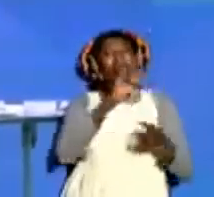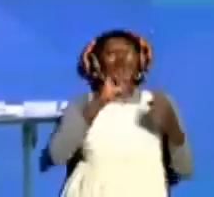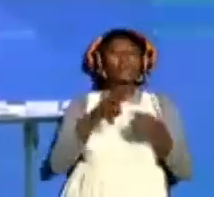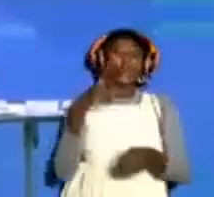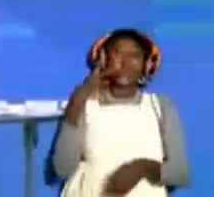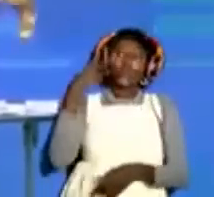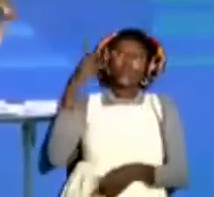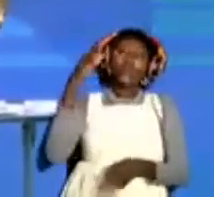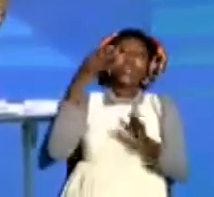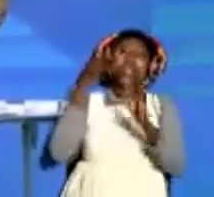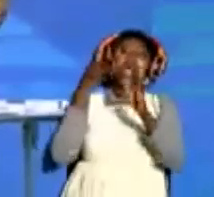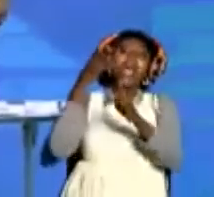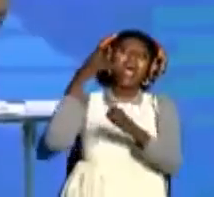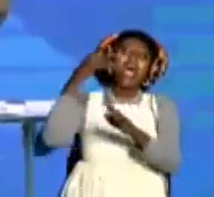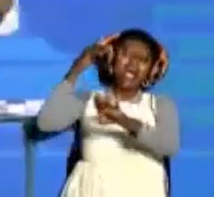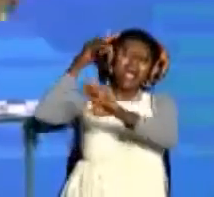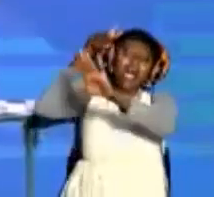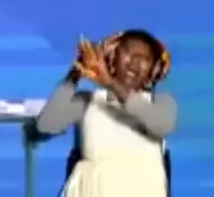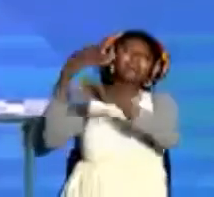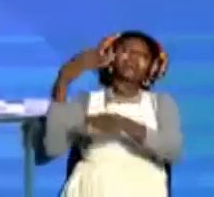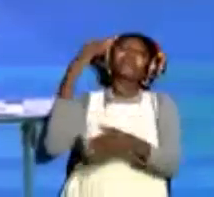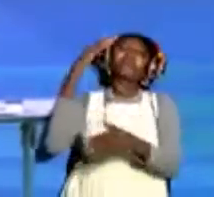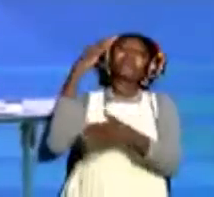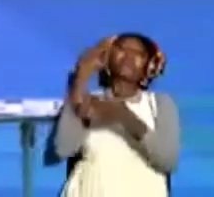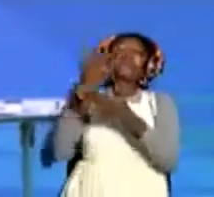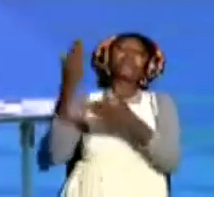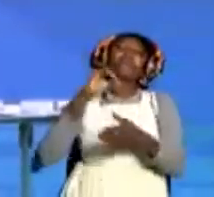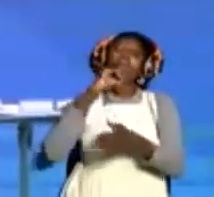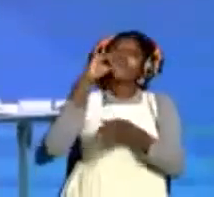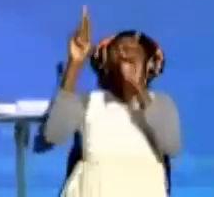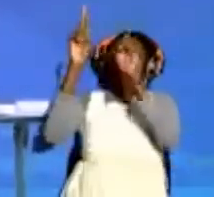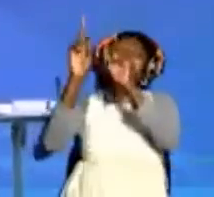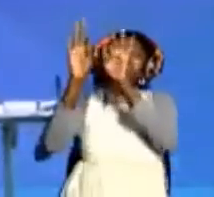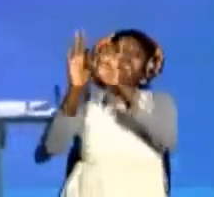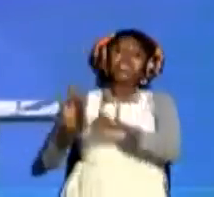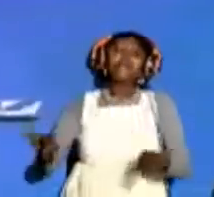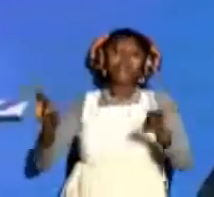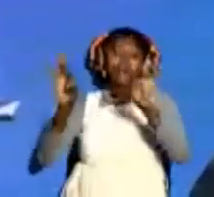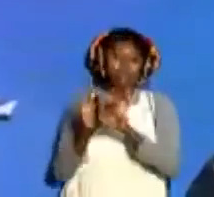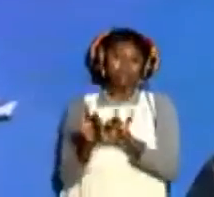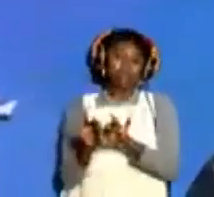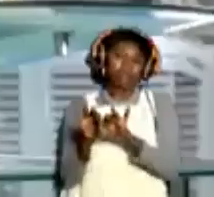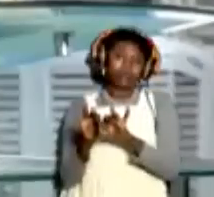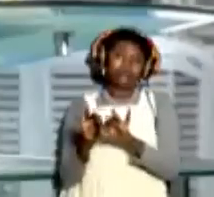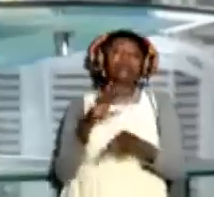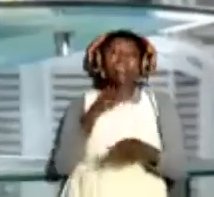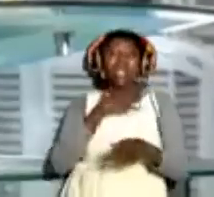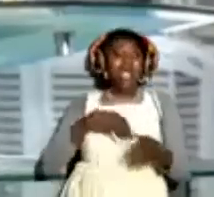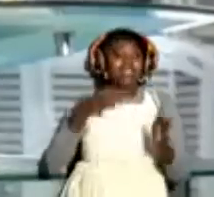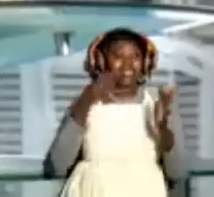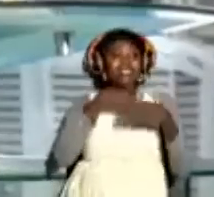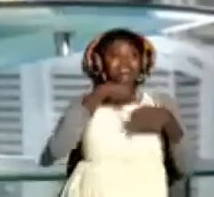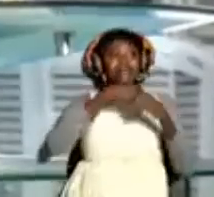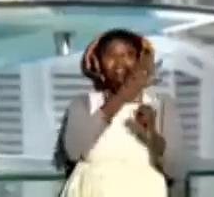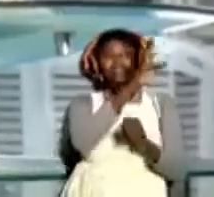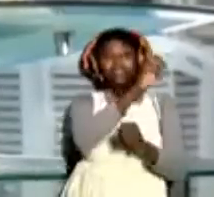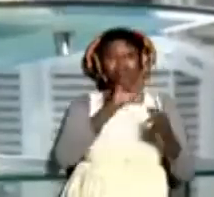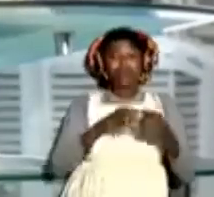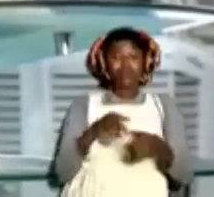the minors. And it makes them to treat lightly things of